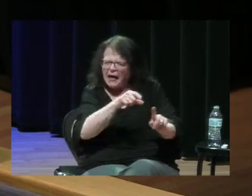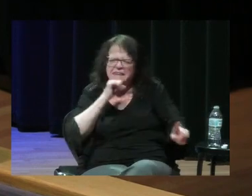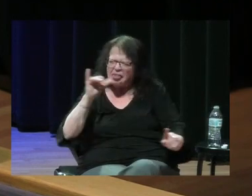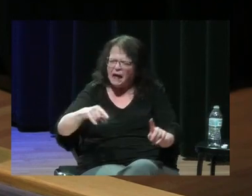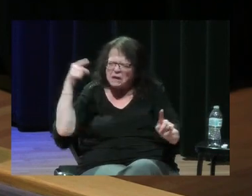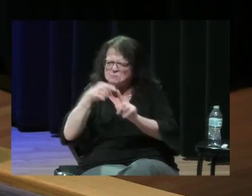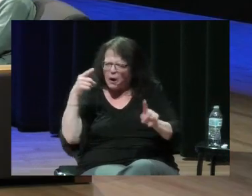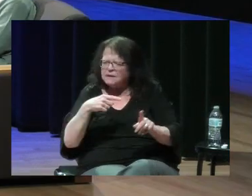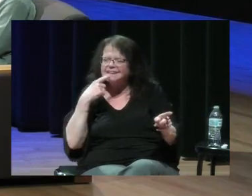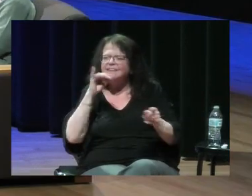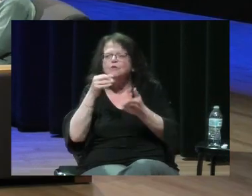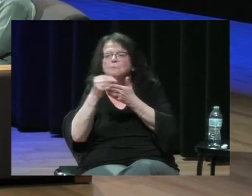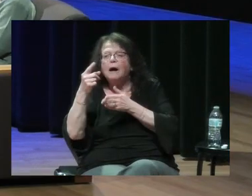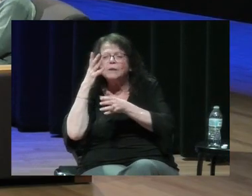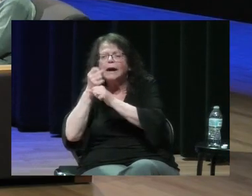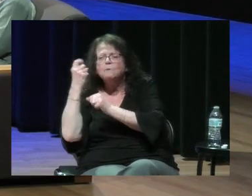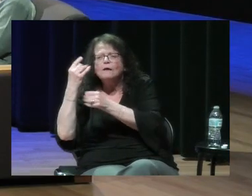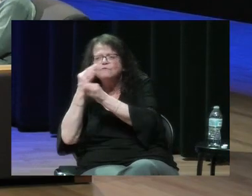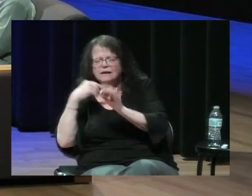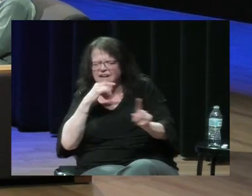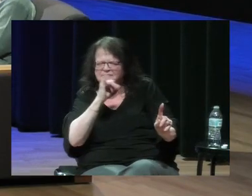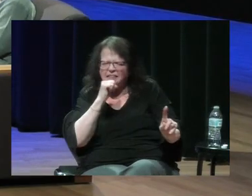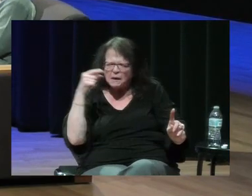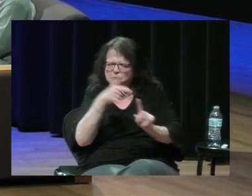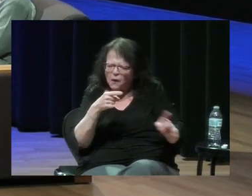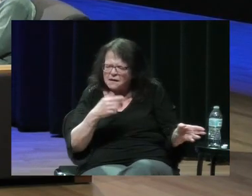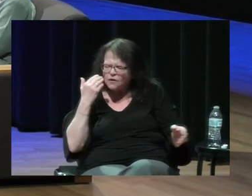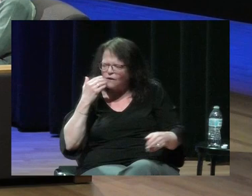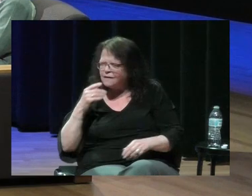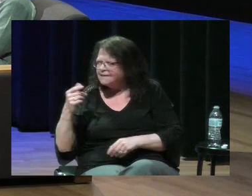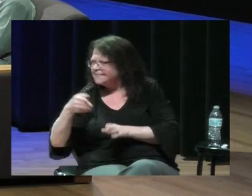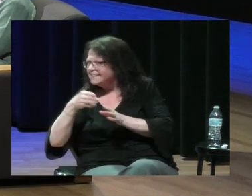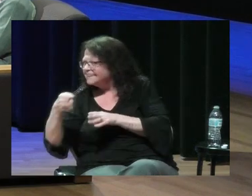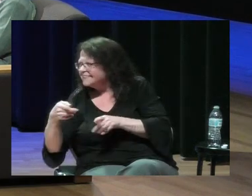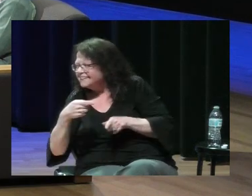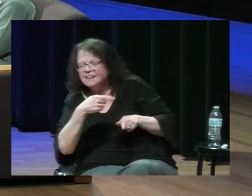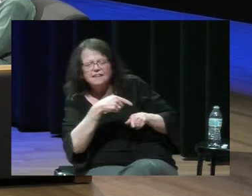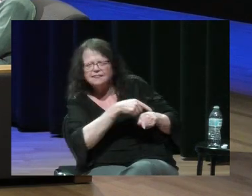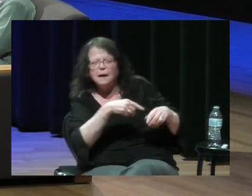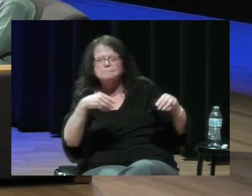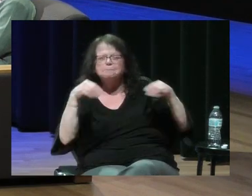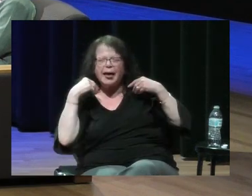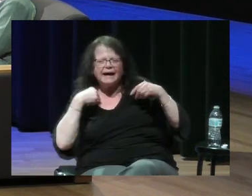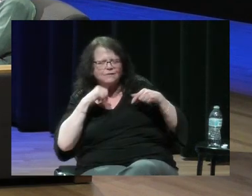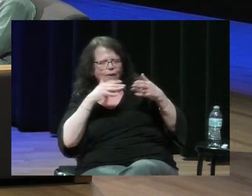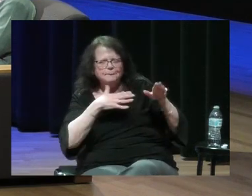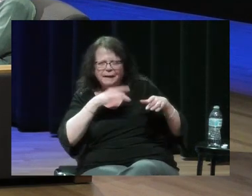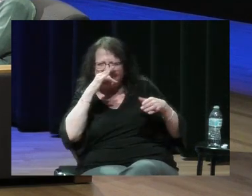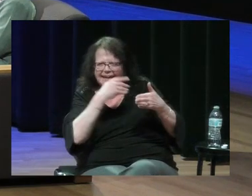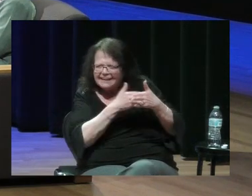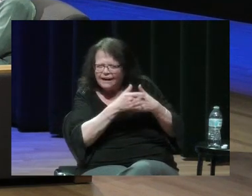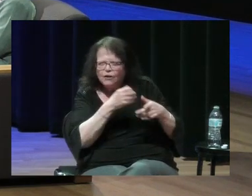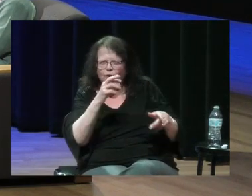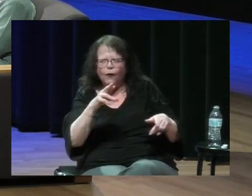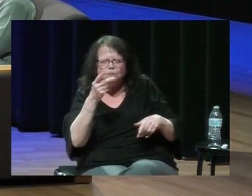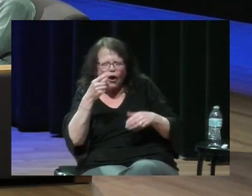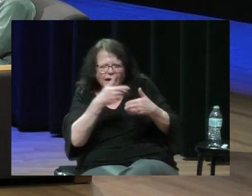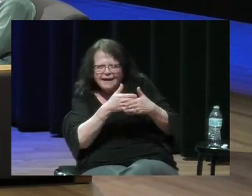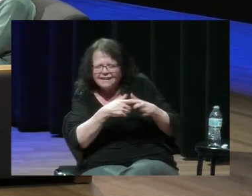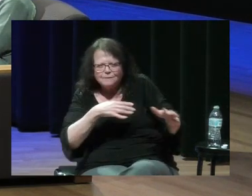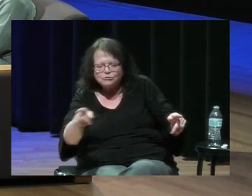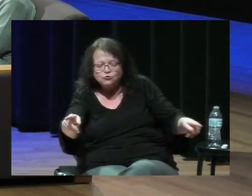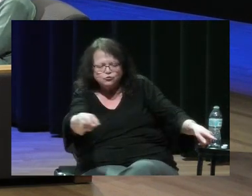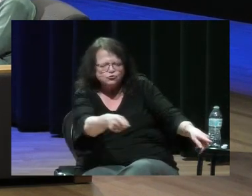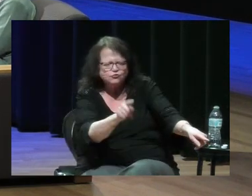one blanket, and it's my most prized blanket. And I will not let my dog near it or my children. They'll get near the blanket. I'm like, you're too close to the